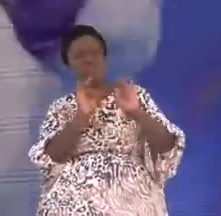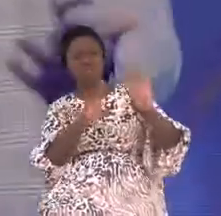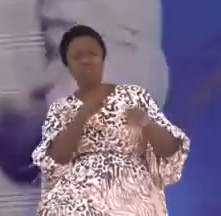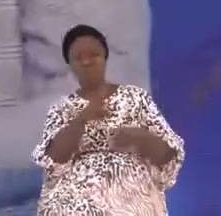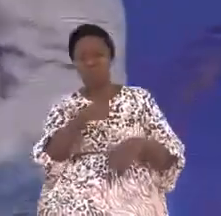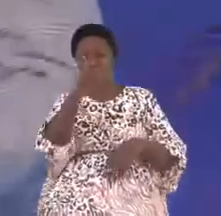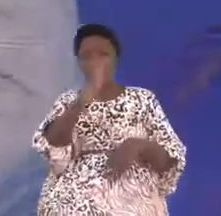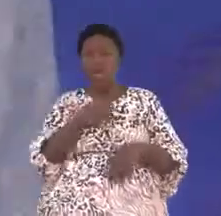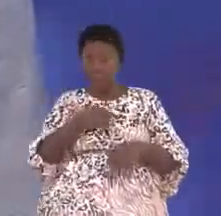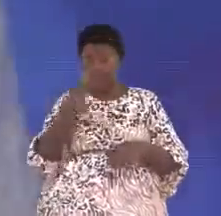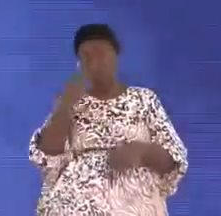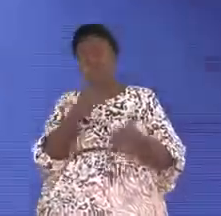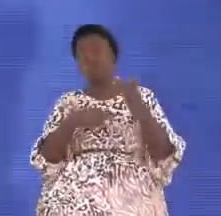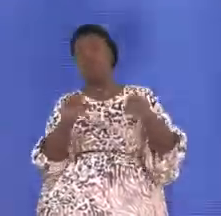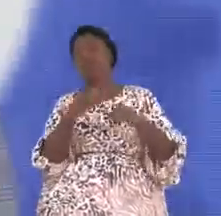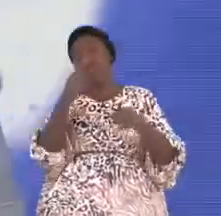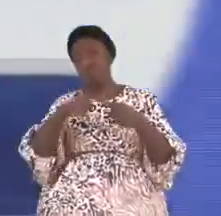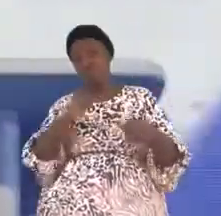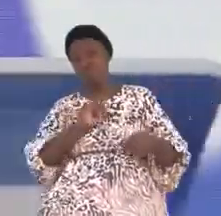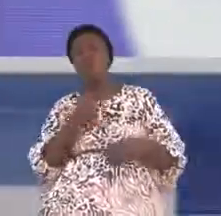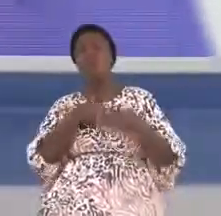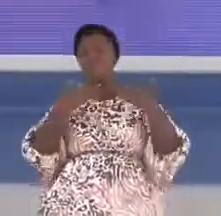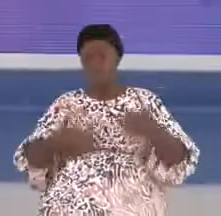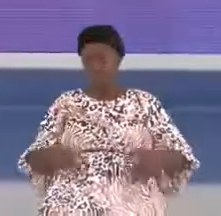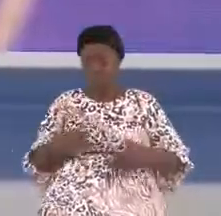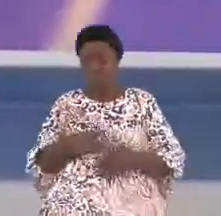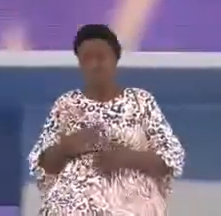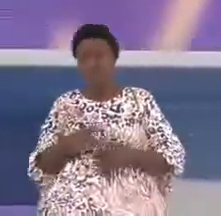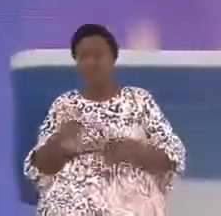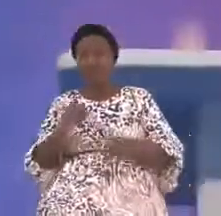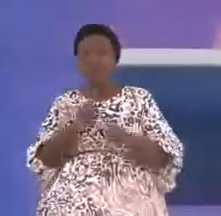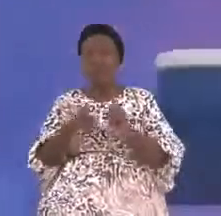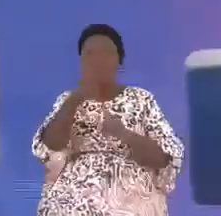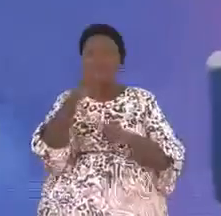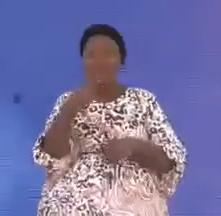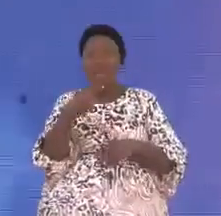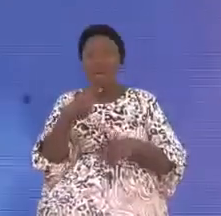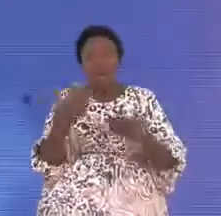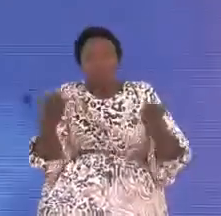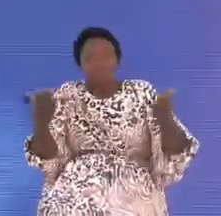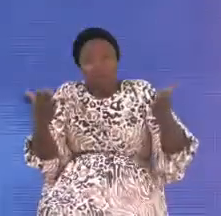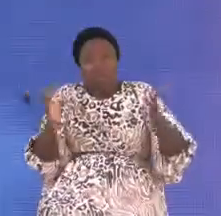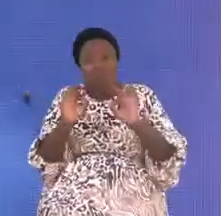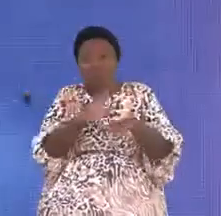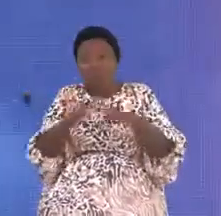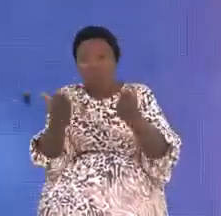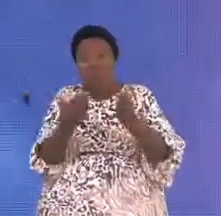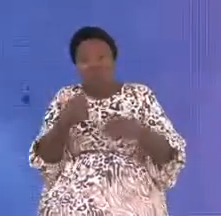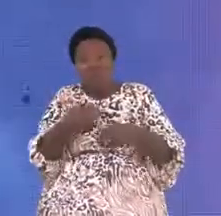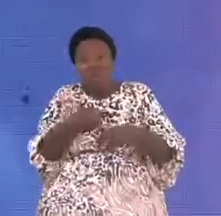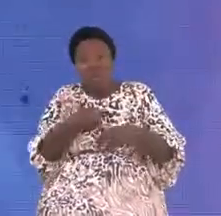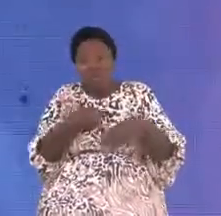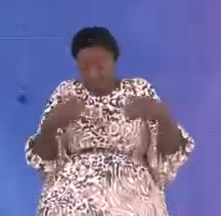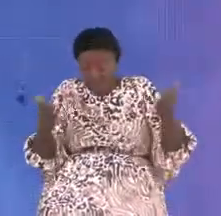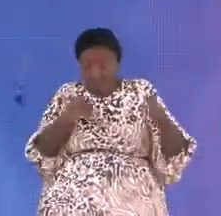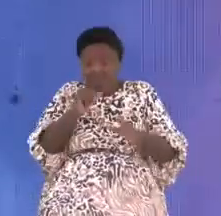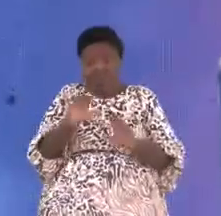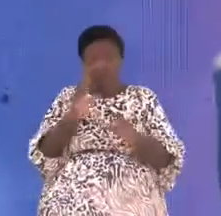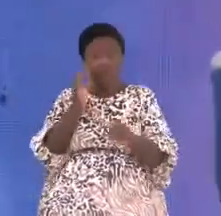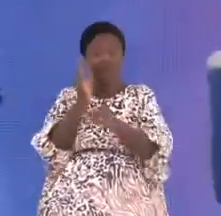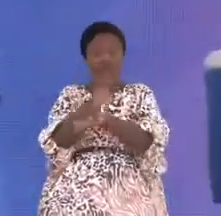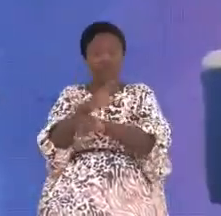see what you have done we have discovered so god said okay you don't want me it's not going to impose themselves on